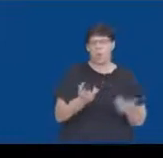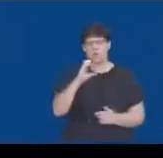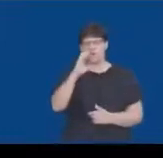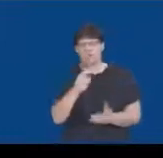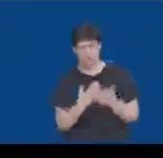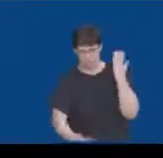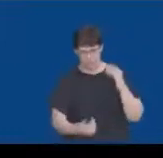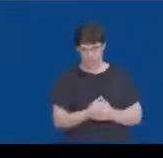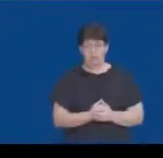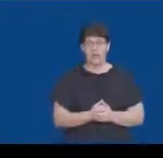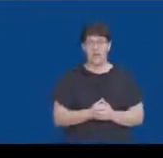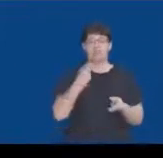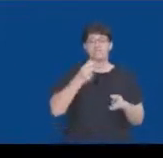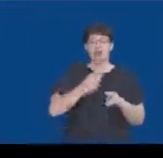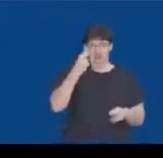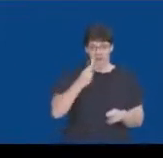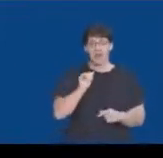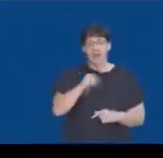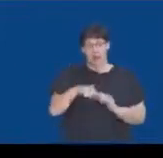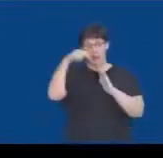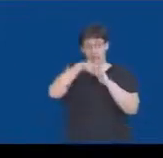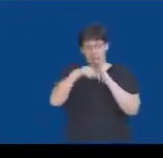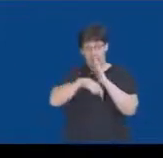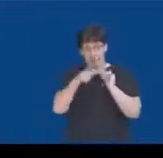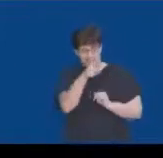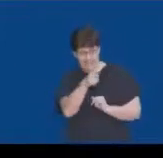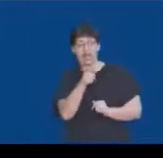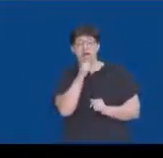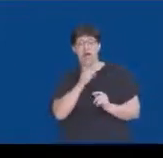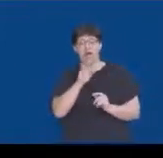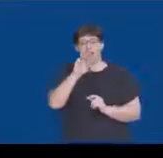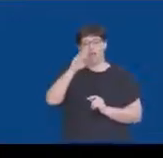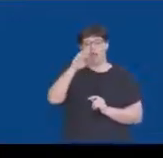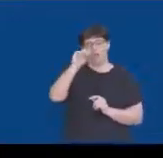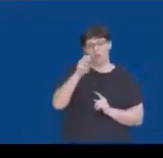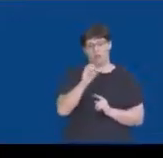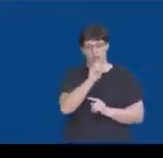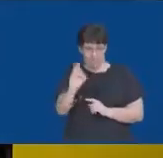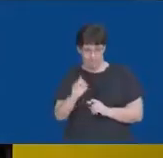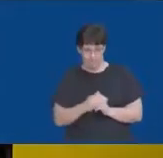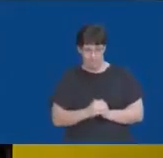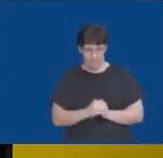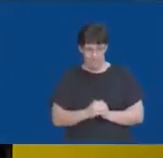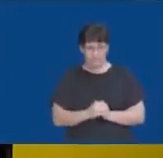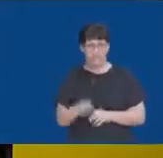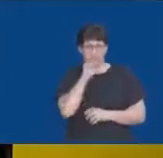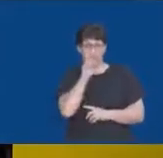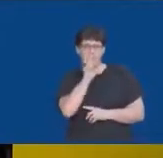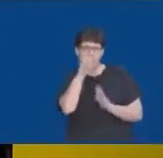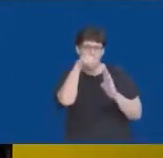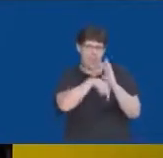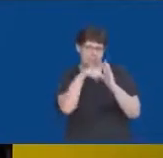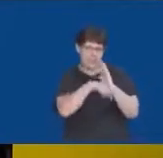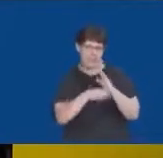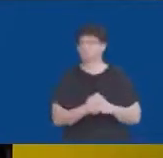Round off your final answer in the context given. So that's important as well. So you're going to look at the